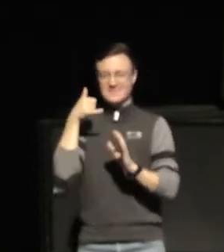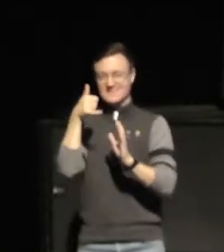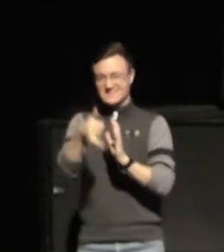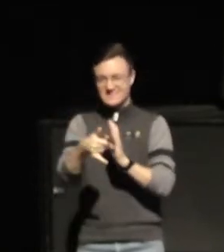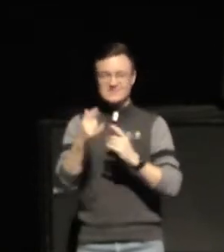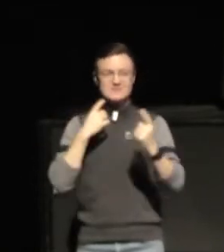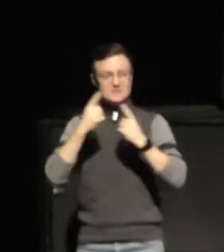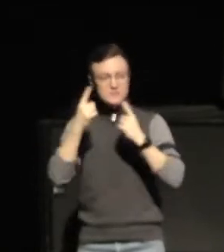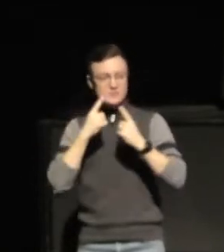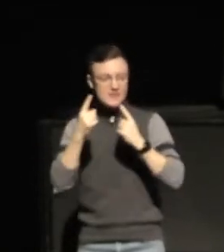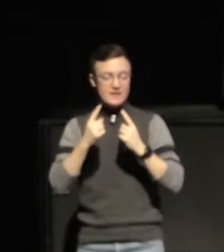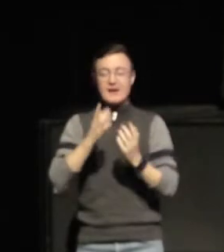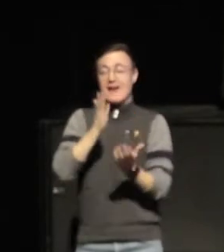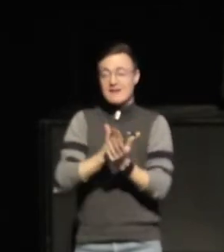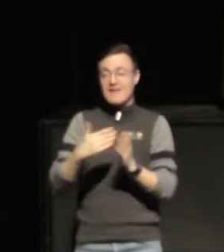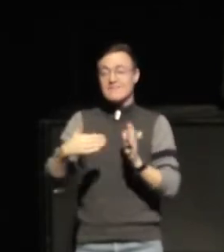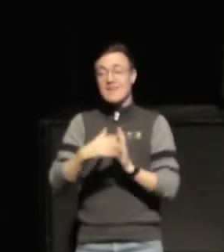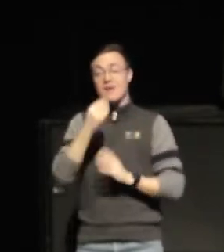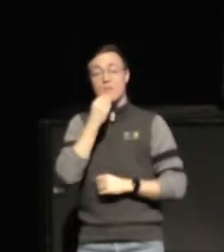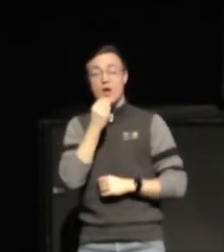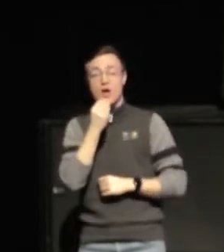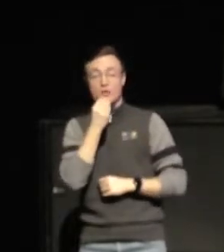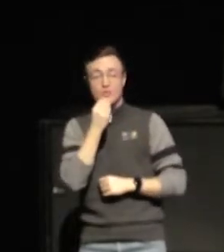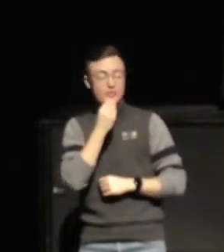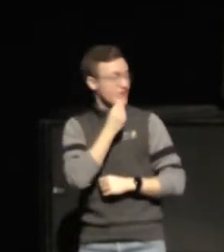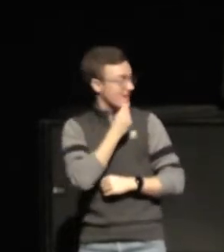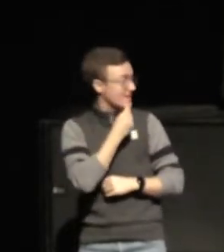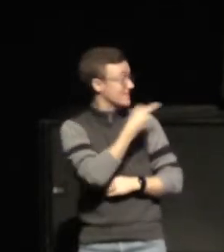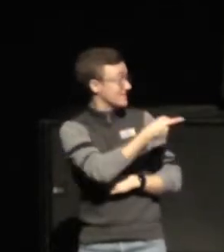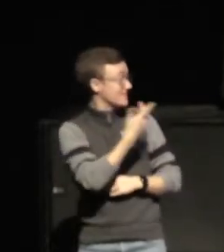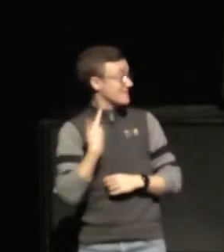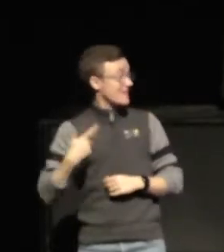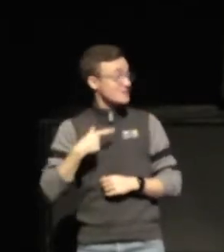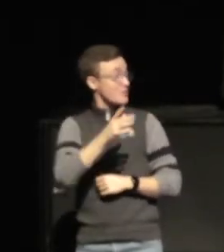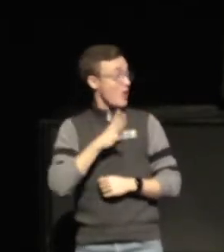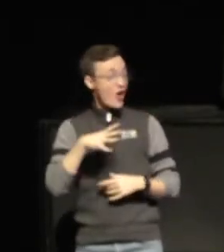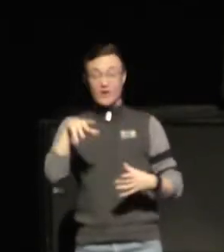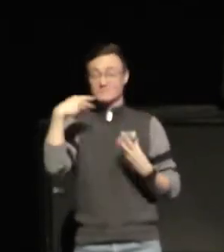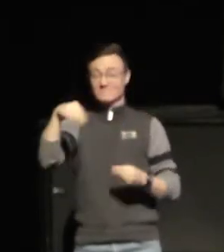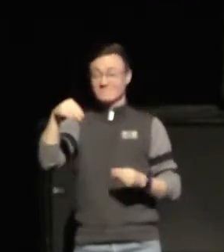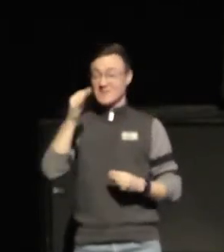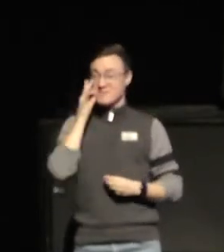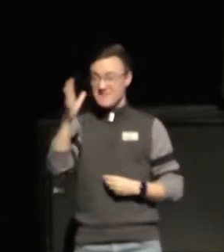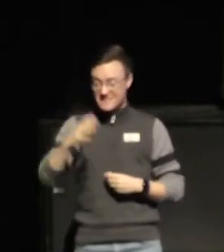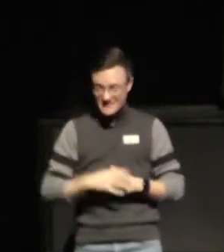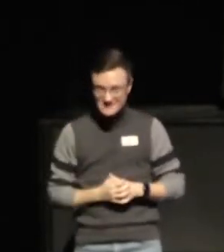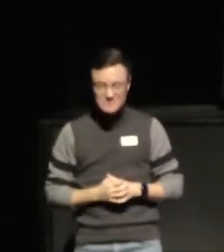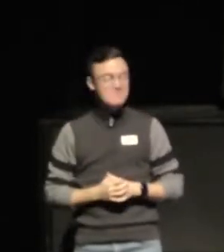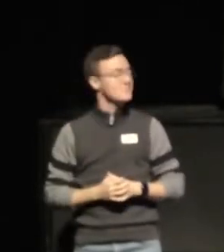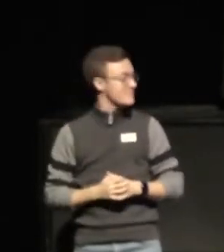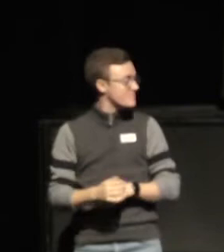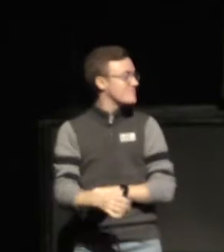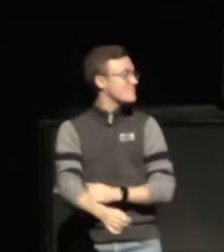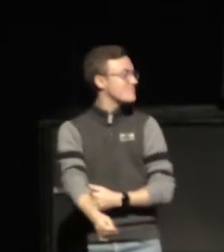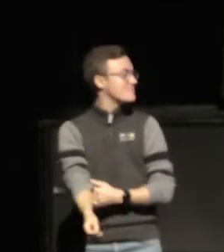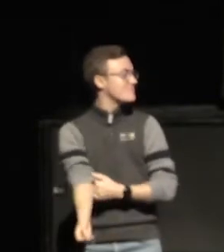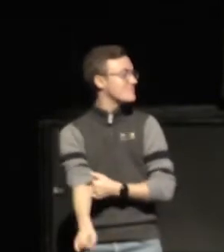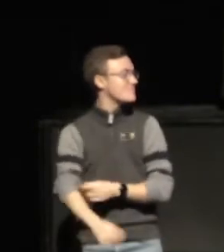food in the food system. Oh, you have it there. Wow, that's so great. And connecting to the experience